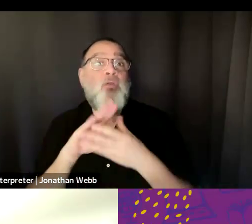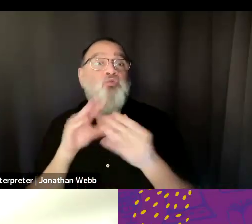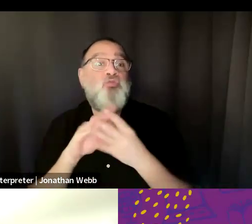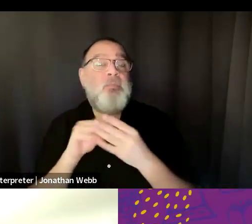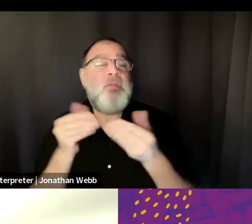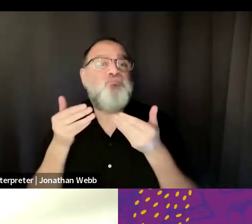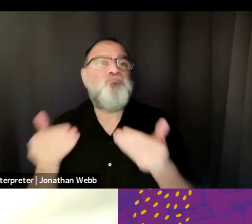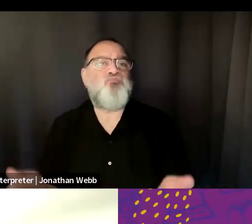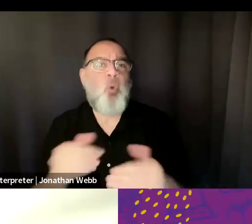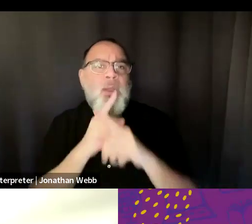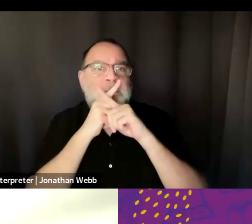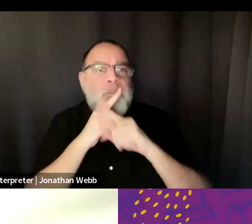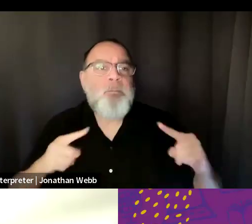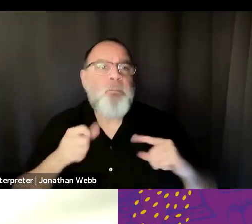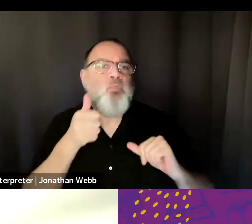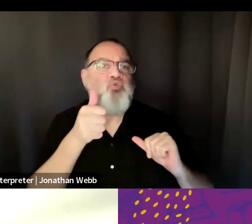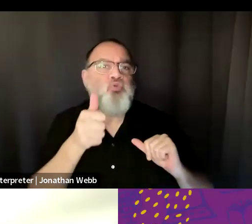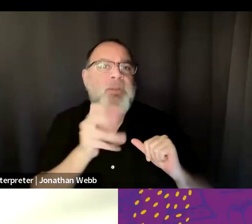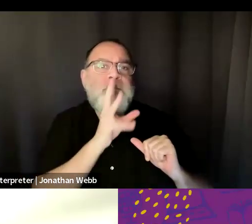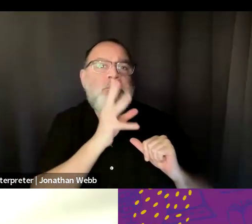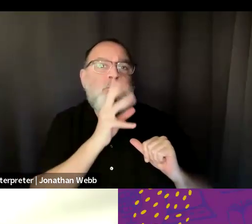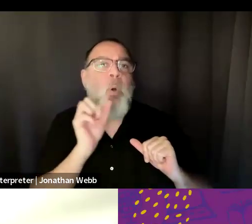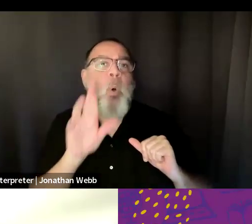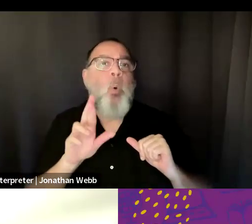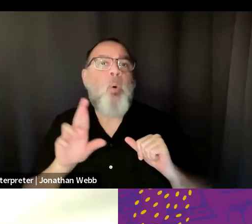or type your question in the chat.